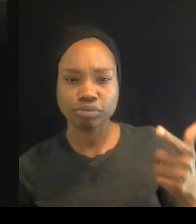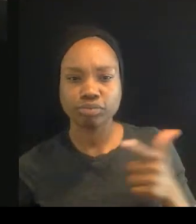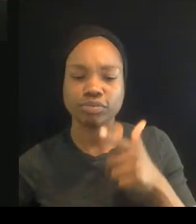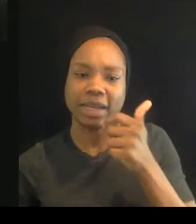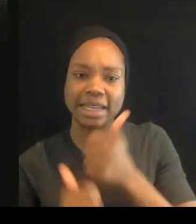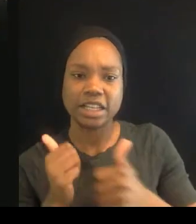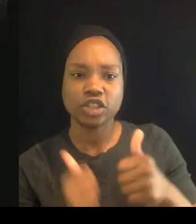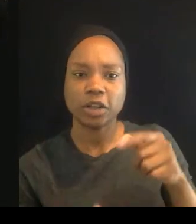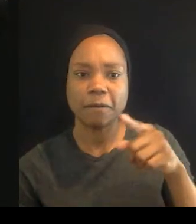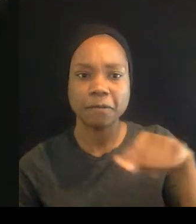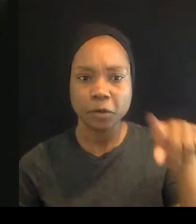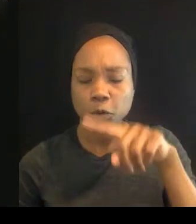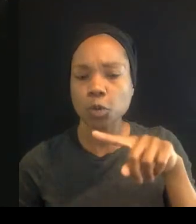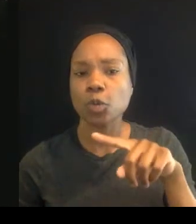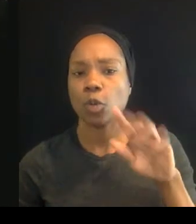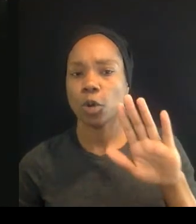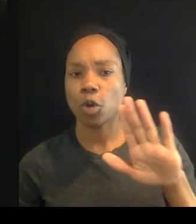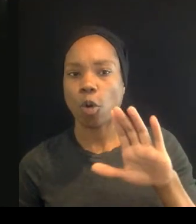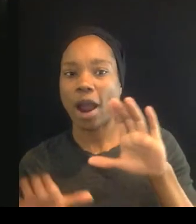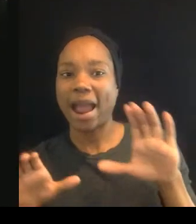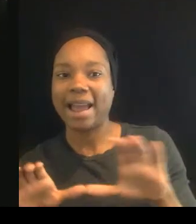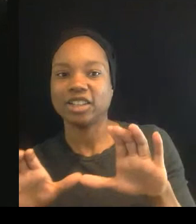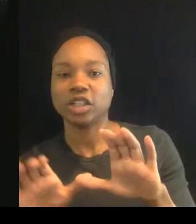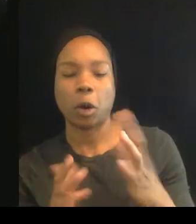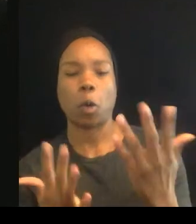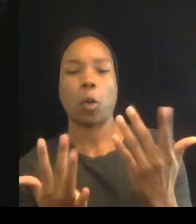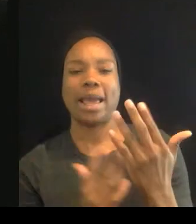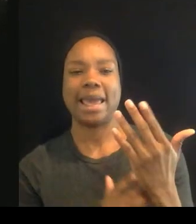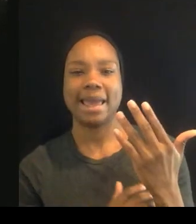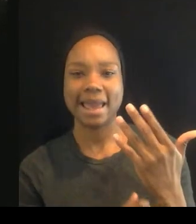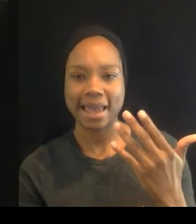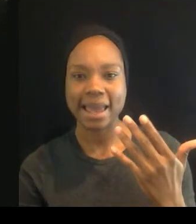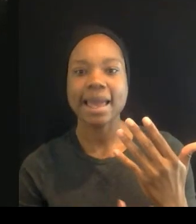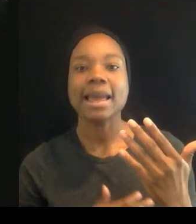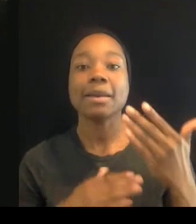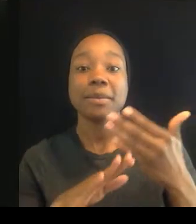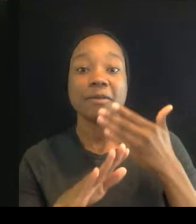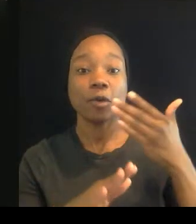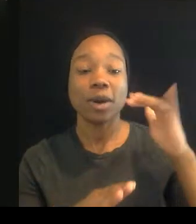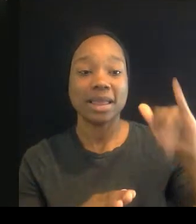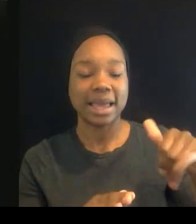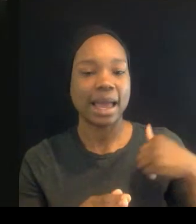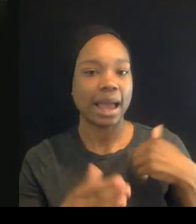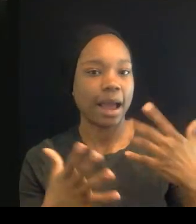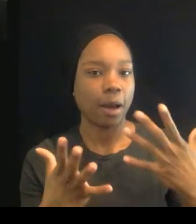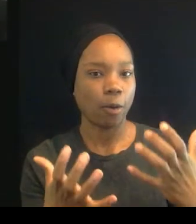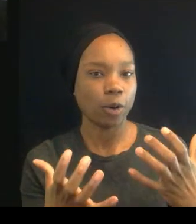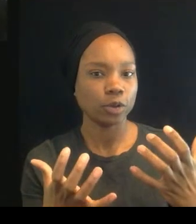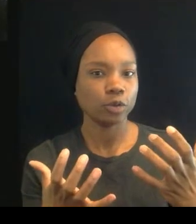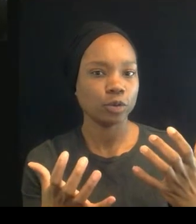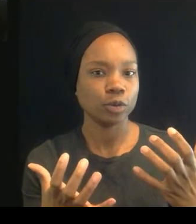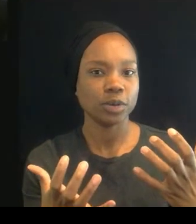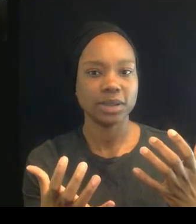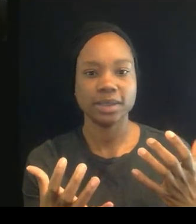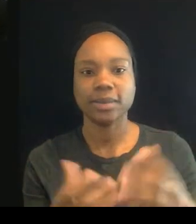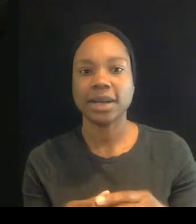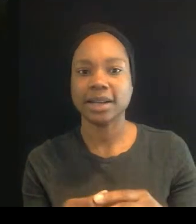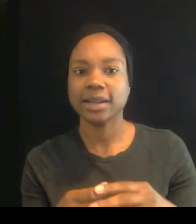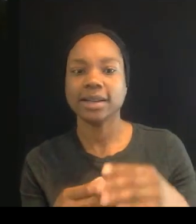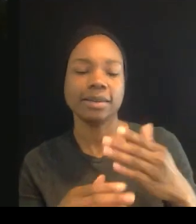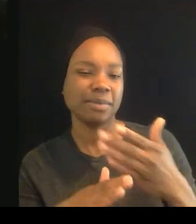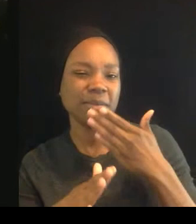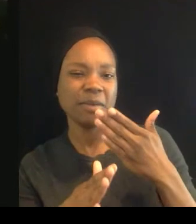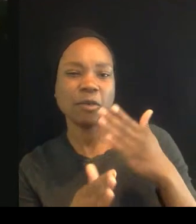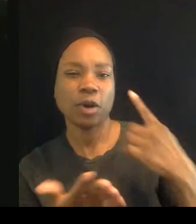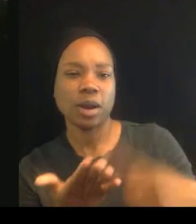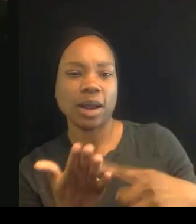what actions. Oh, you know what I did before we before we do that, before we move to sort of what sense of sort of actions I think we all want to take. I want to talk a little bit if